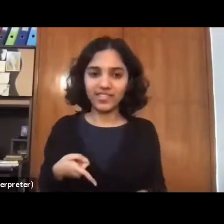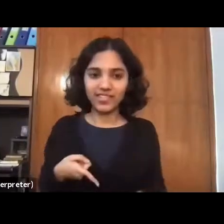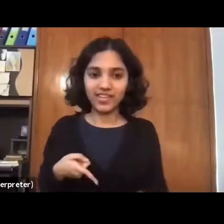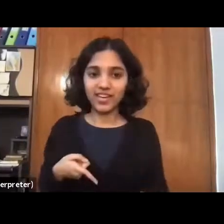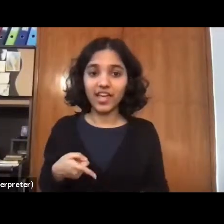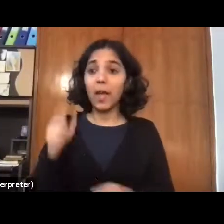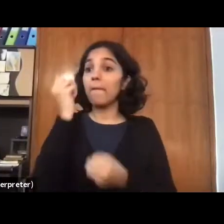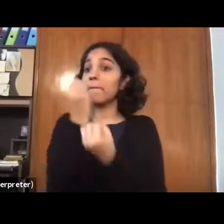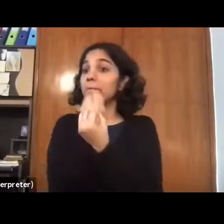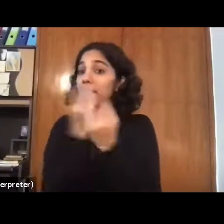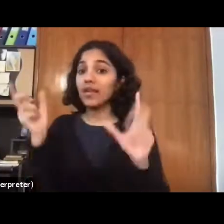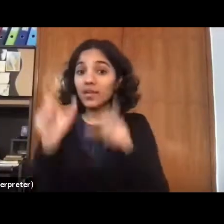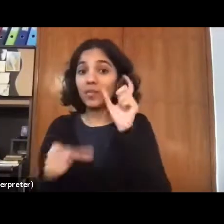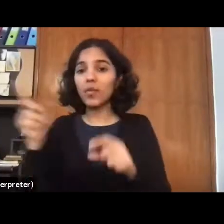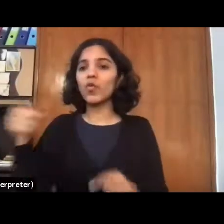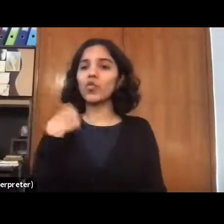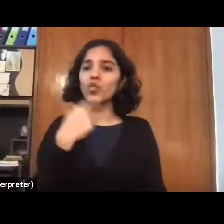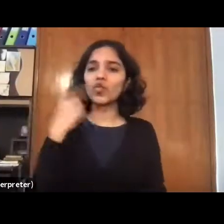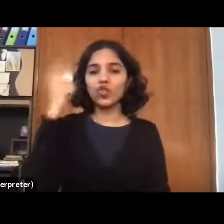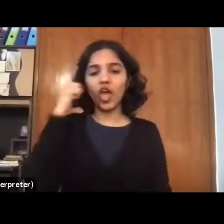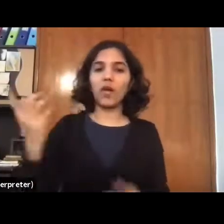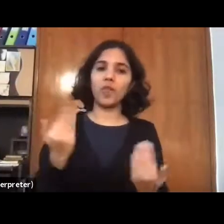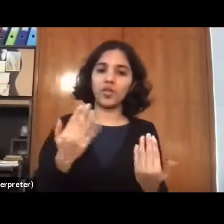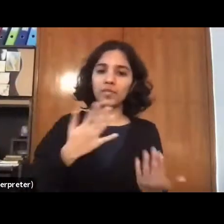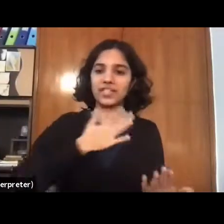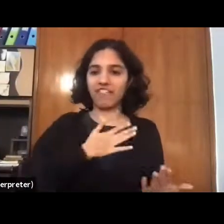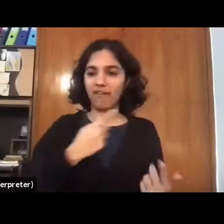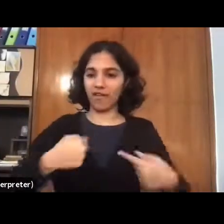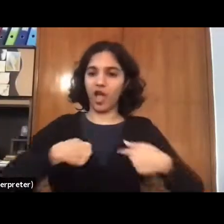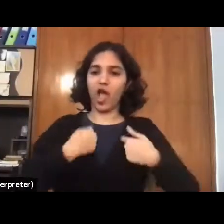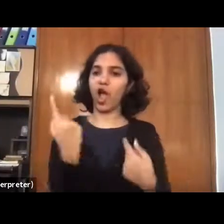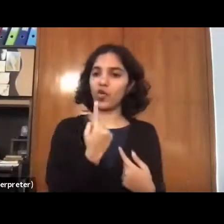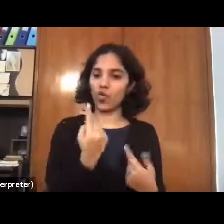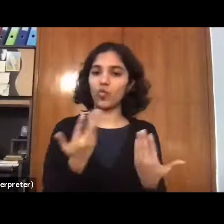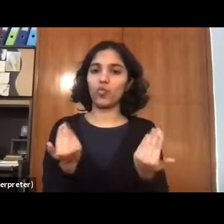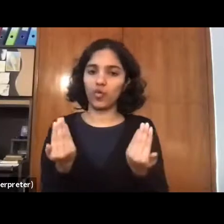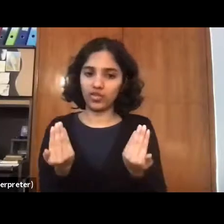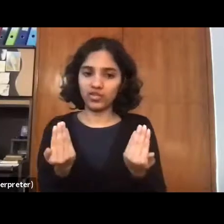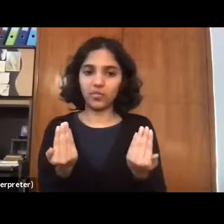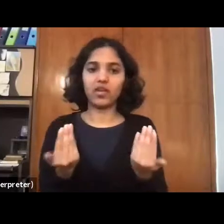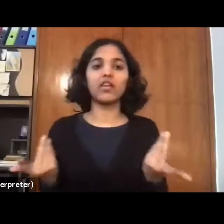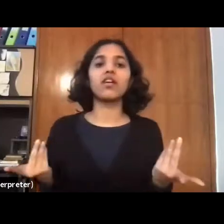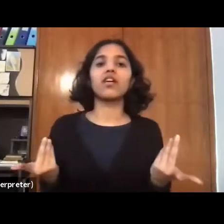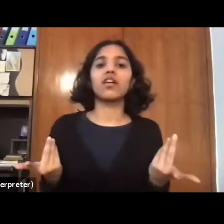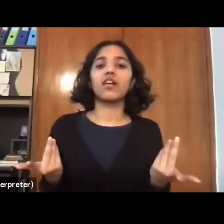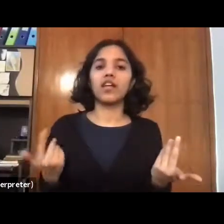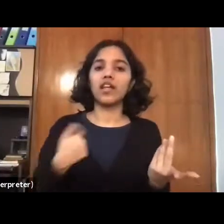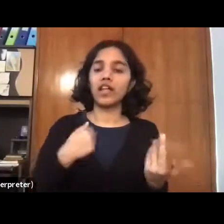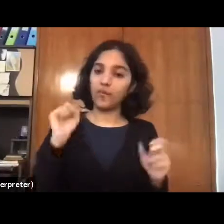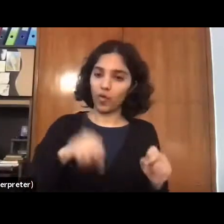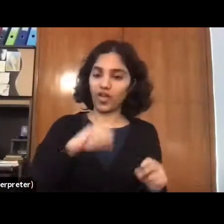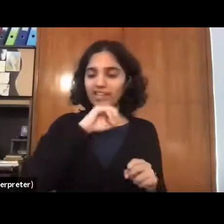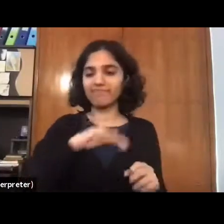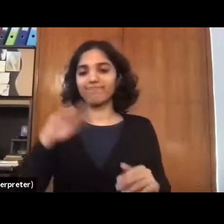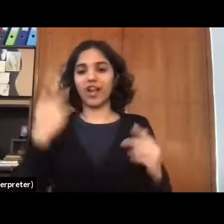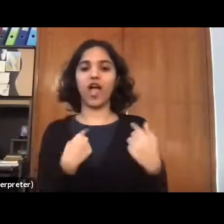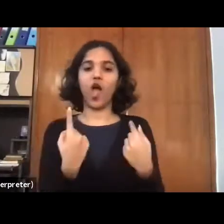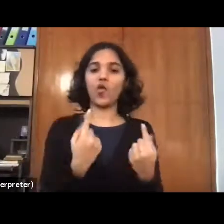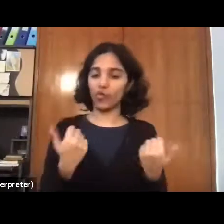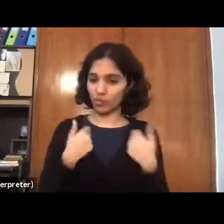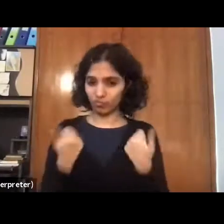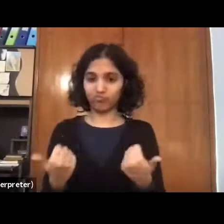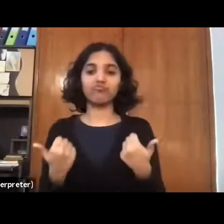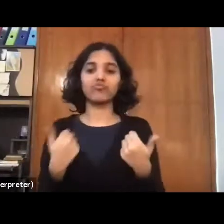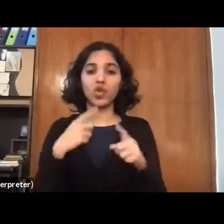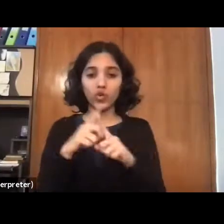Many people who thought that they could survive by themselves, that they could live out their senior lives with